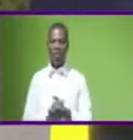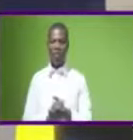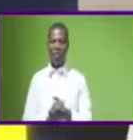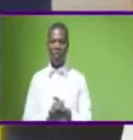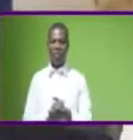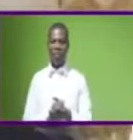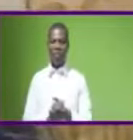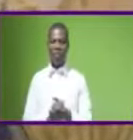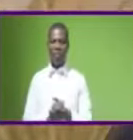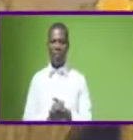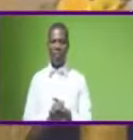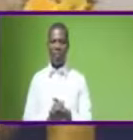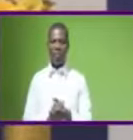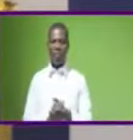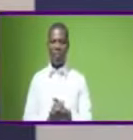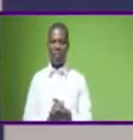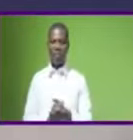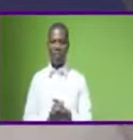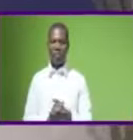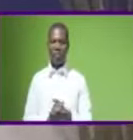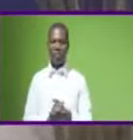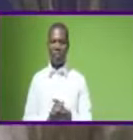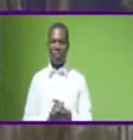Yes. Yes.